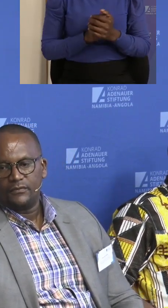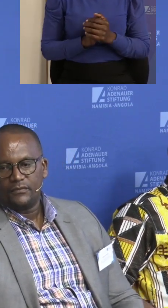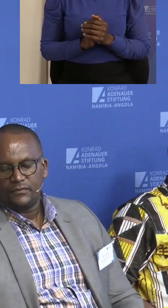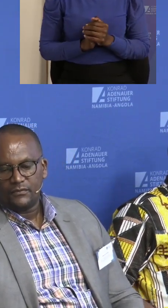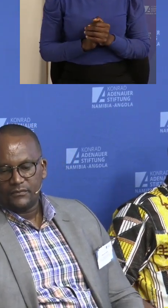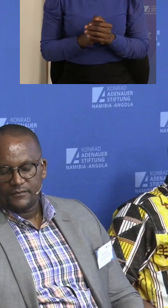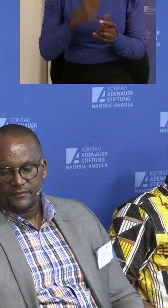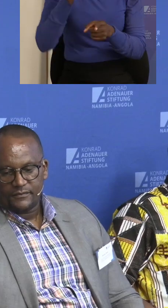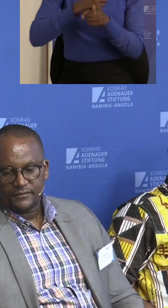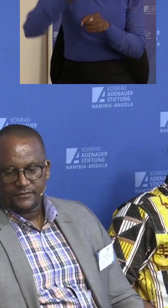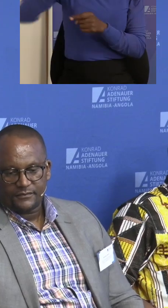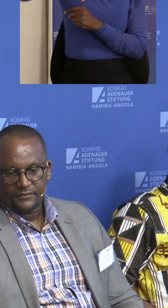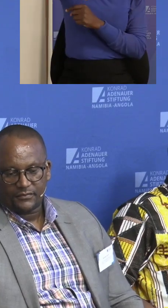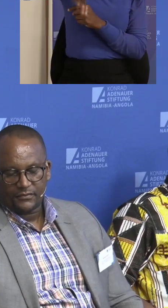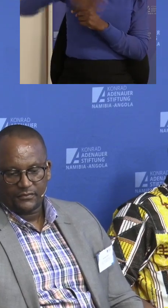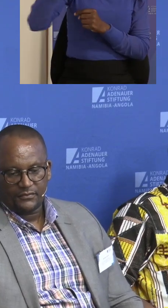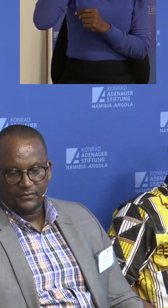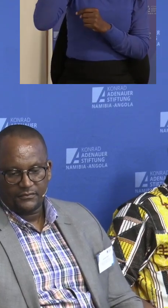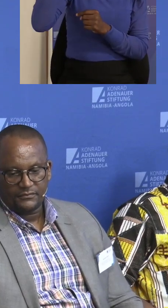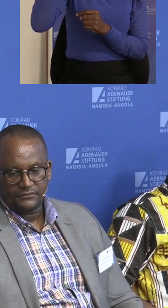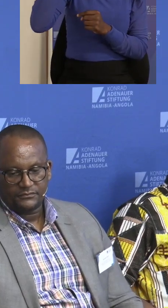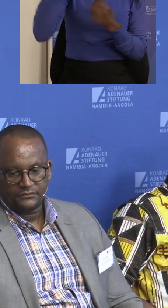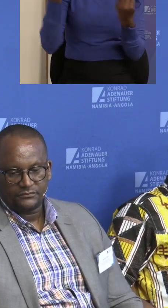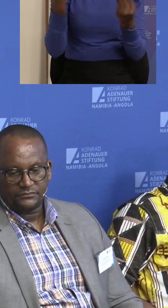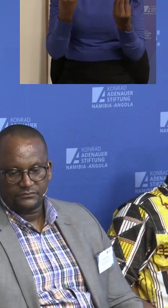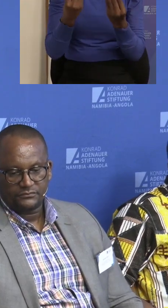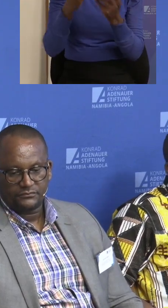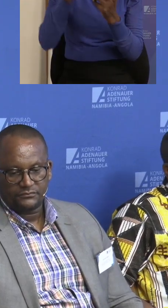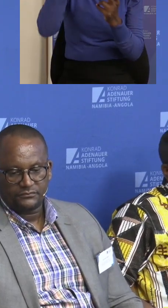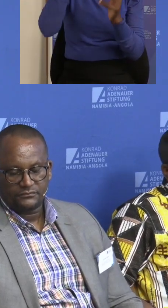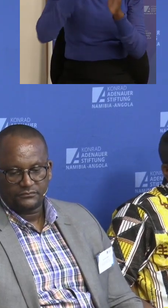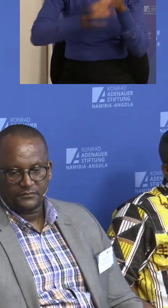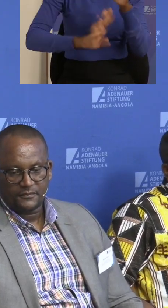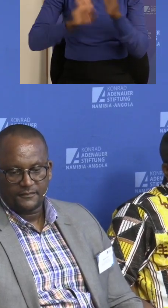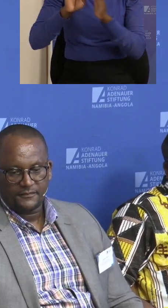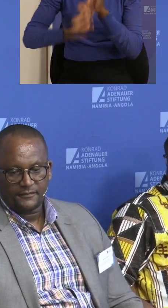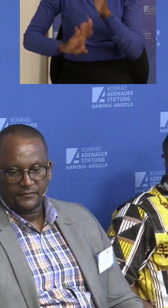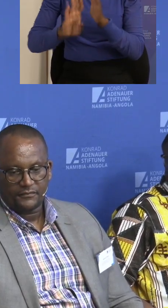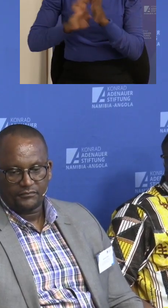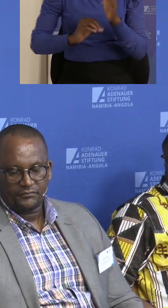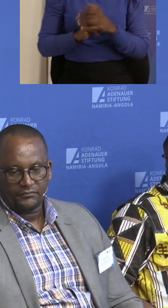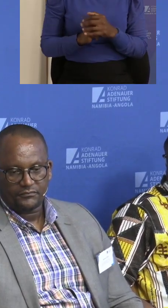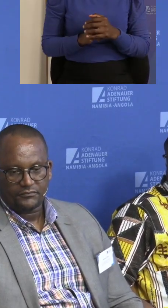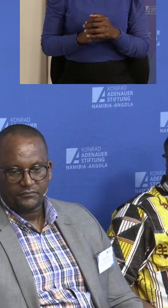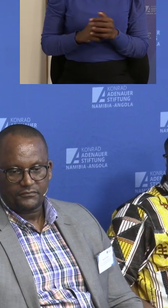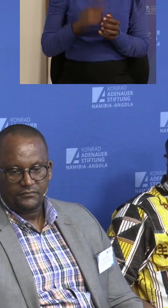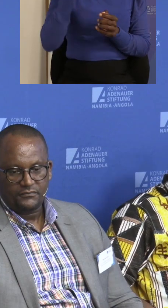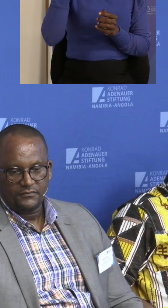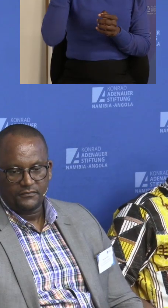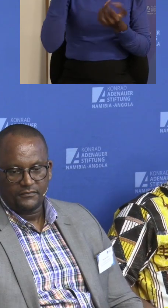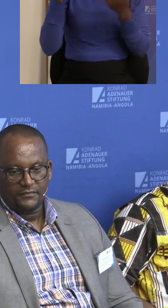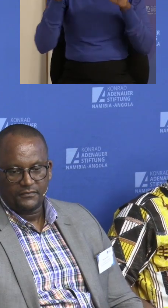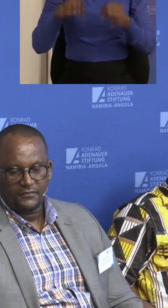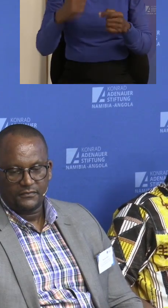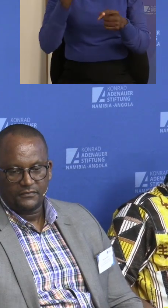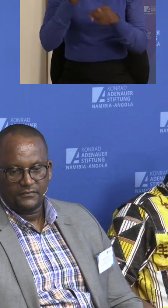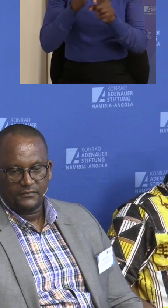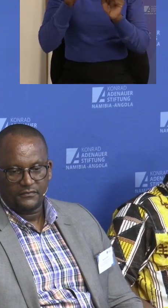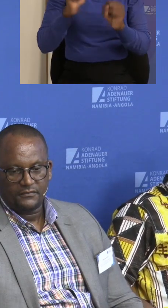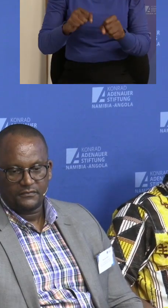Namibia's government is aware of the situation and got this wake-up call urgently to do something about it.